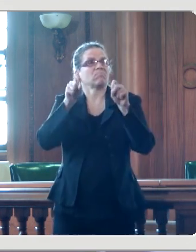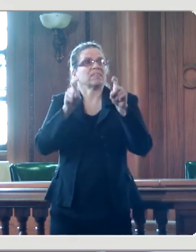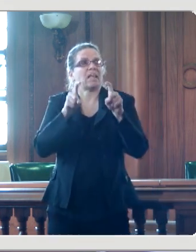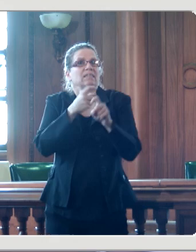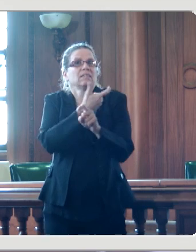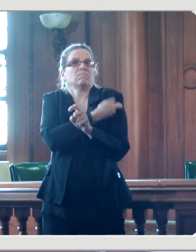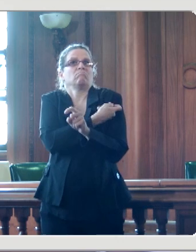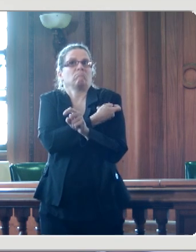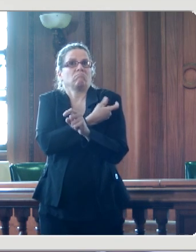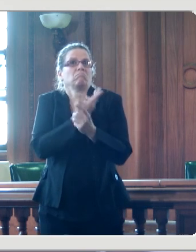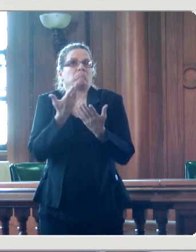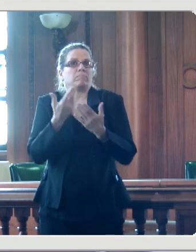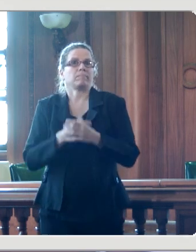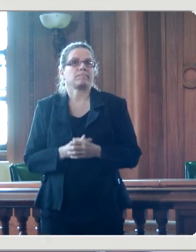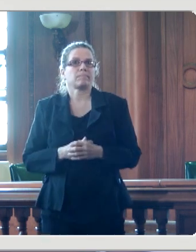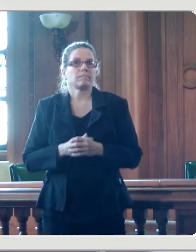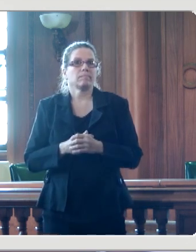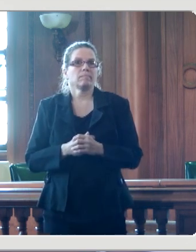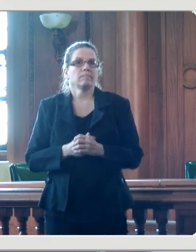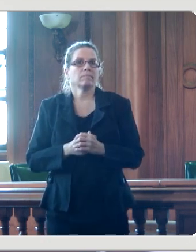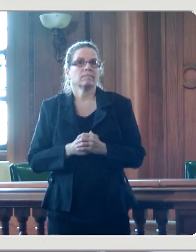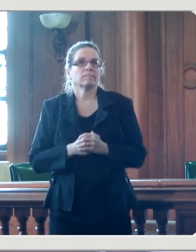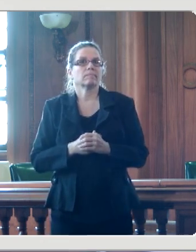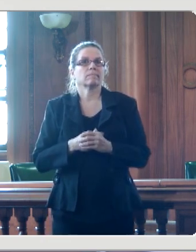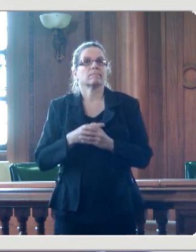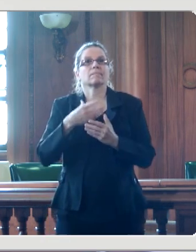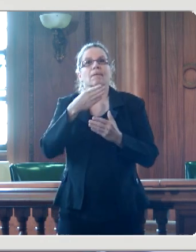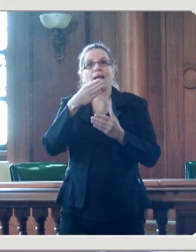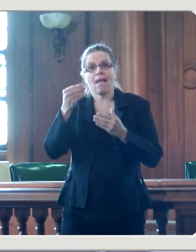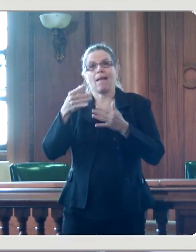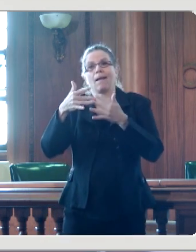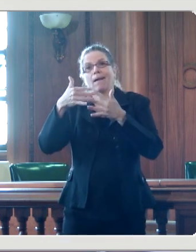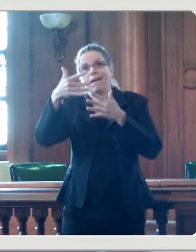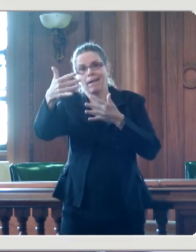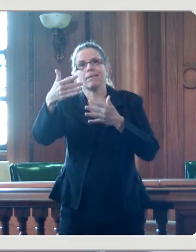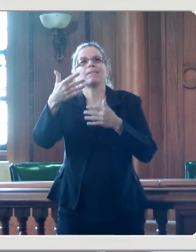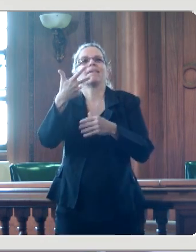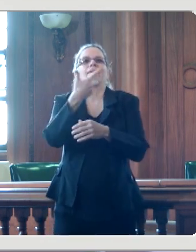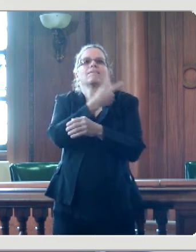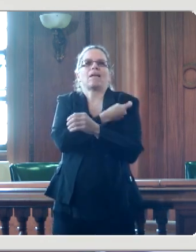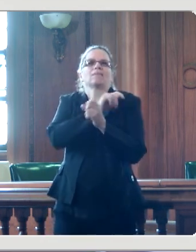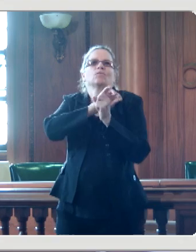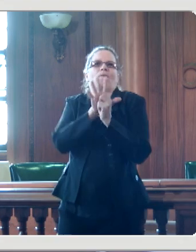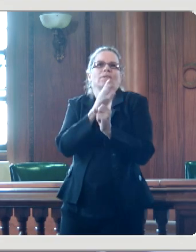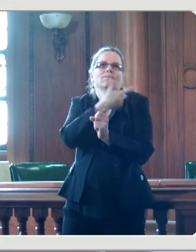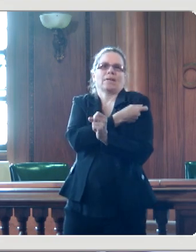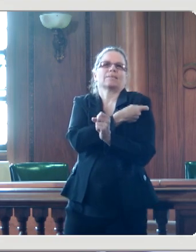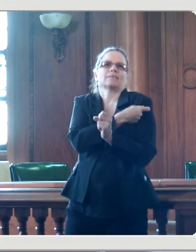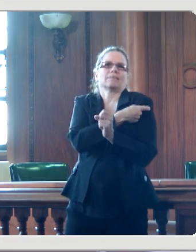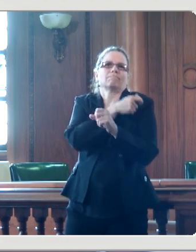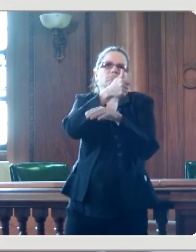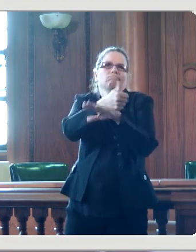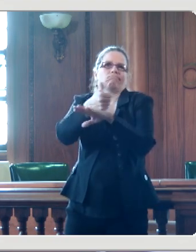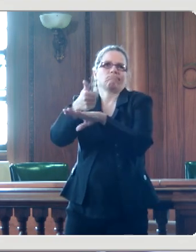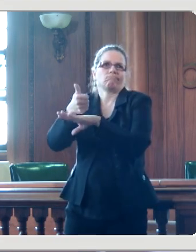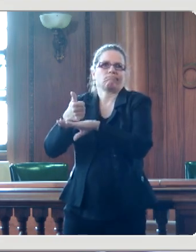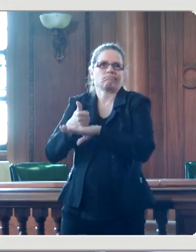twofold, the vaccine. You know, we want to get it ASAP. I know some allotments that have